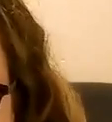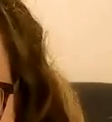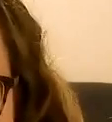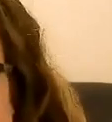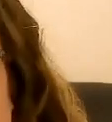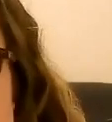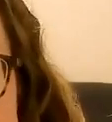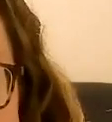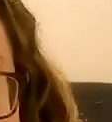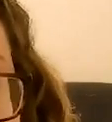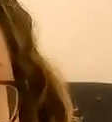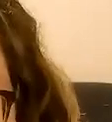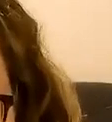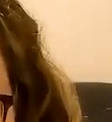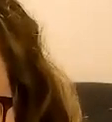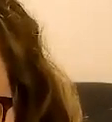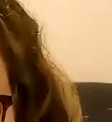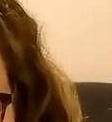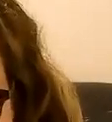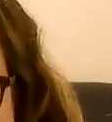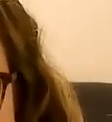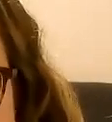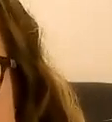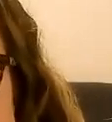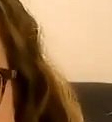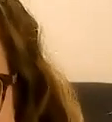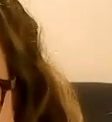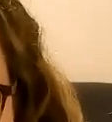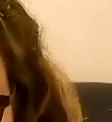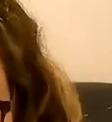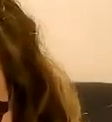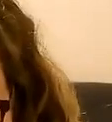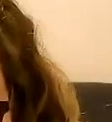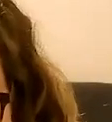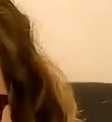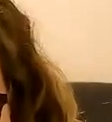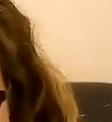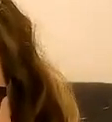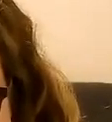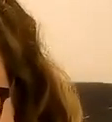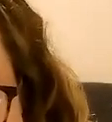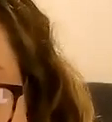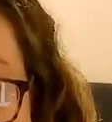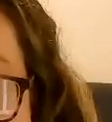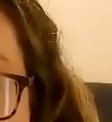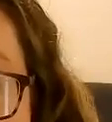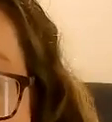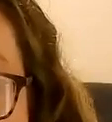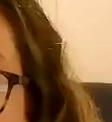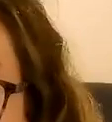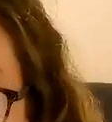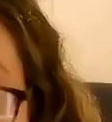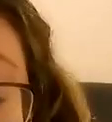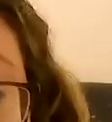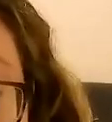be talking about not only what their agency services are in general, but how those services have been affected by the current pandemic. So if